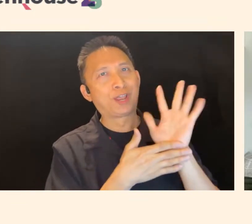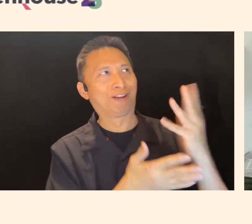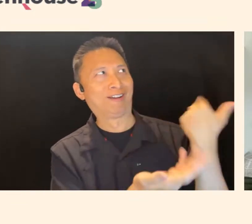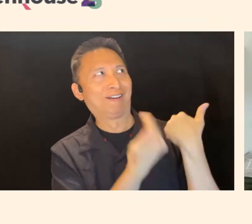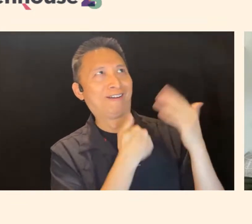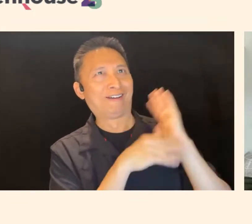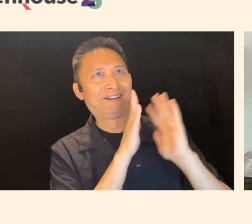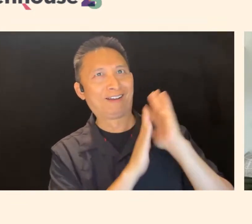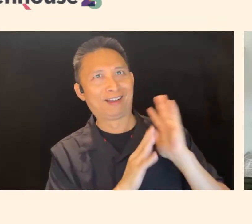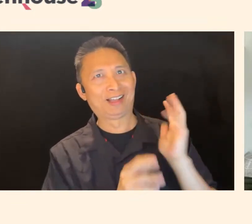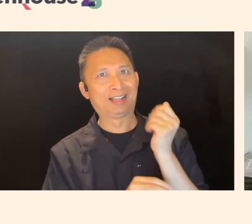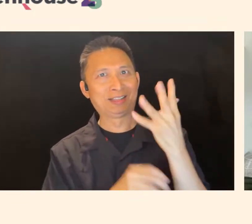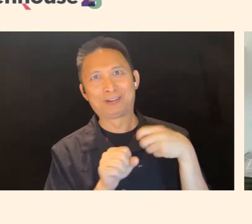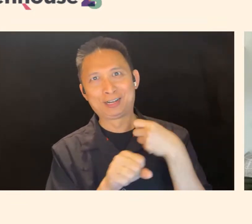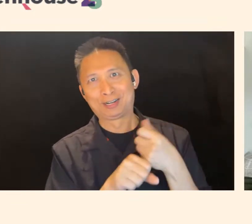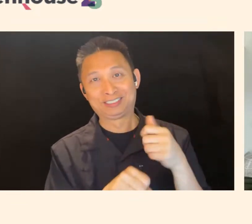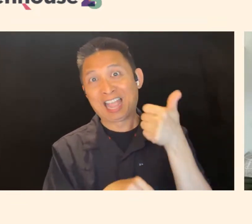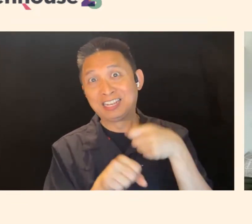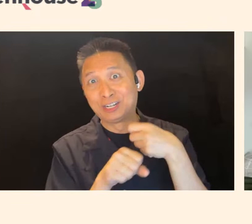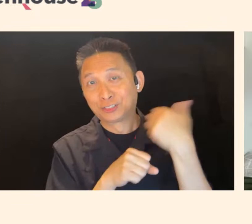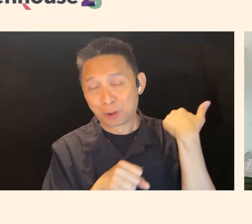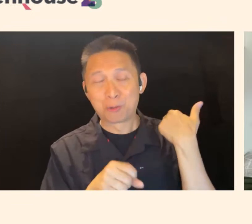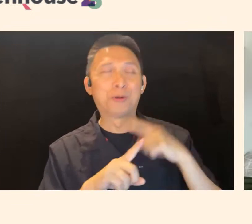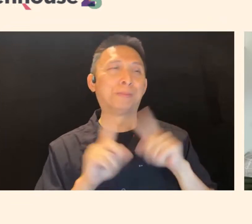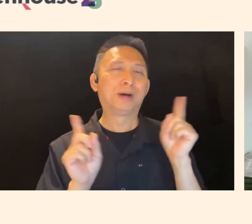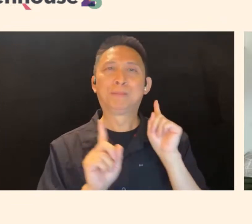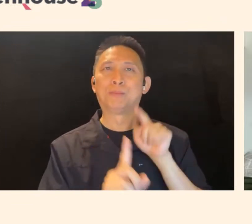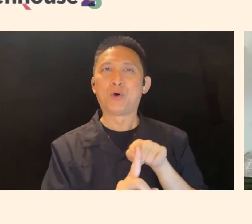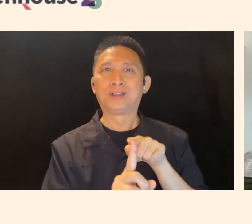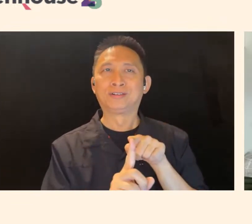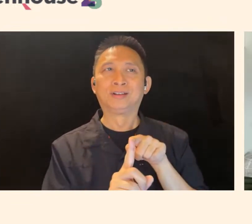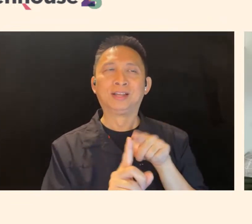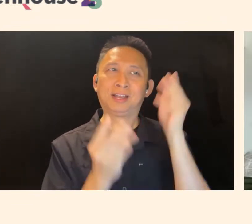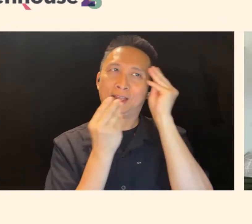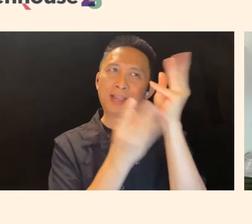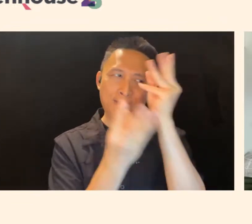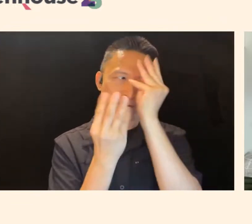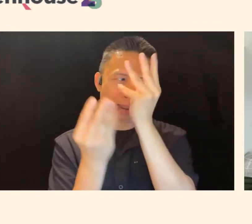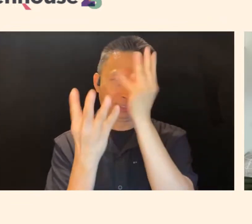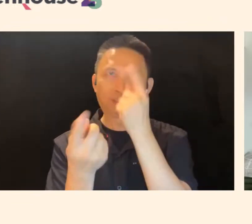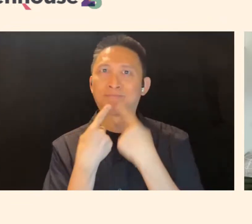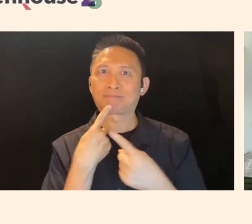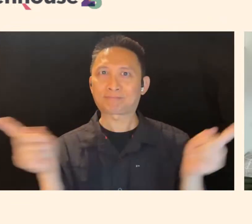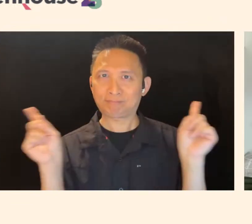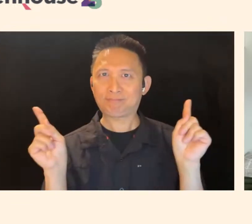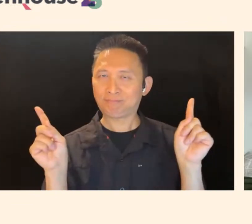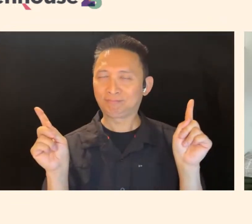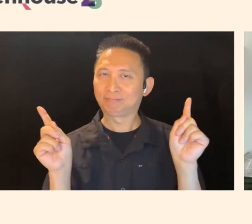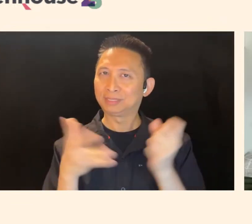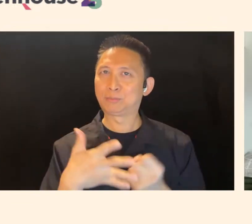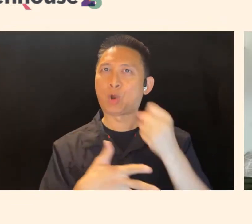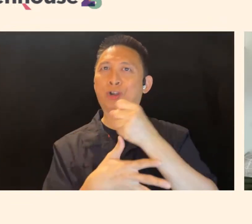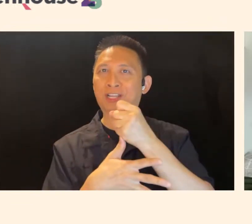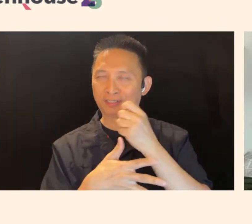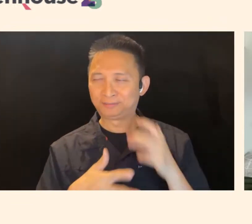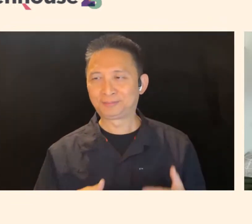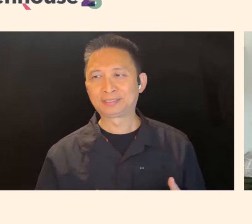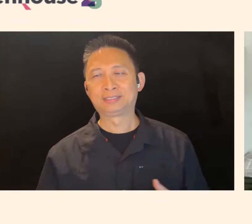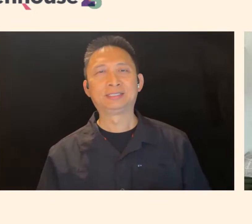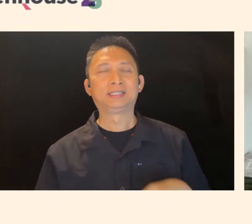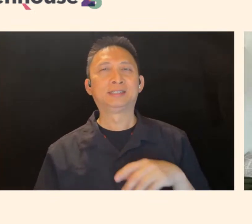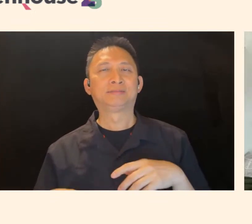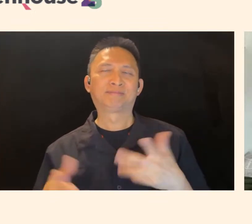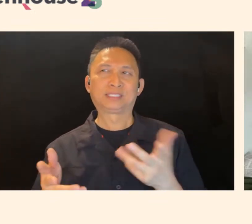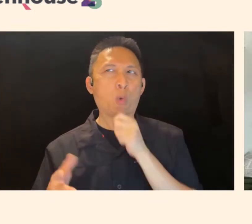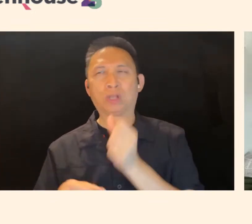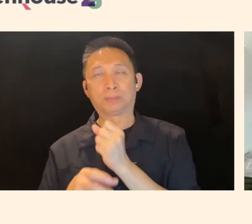to prioritize getting the information out there, as opposed to prioritizing production, which we've gotten